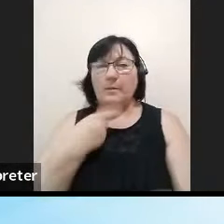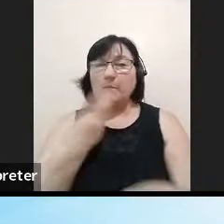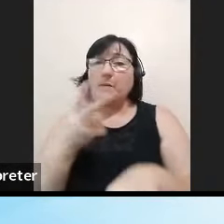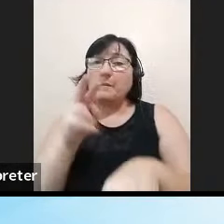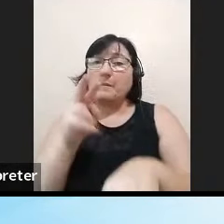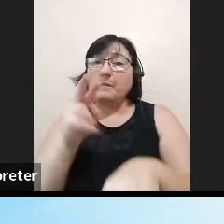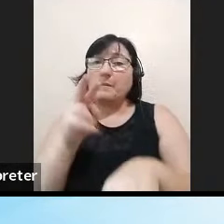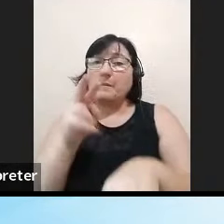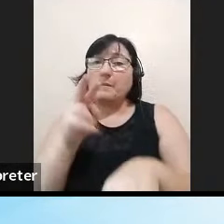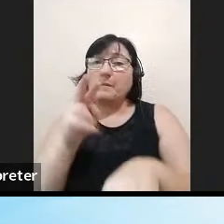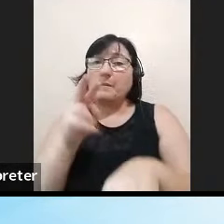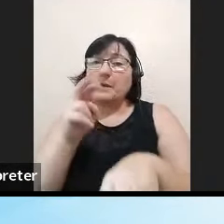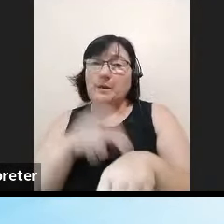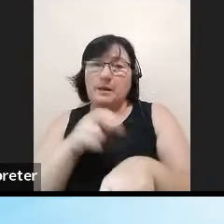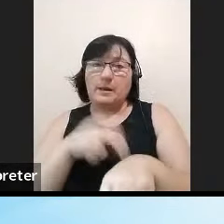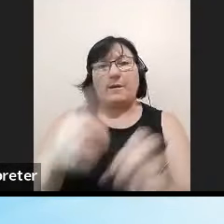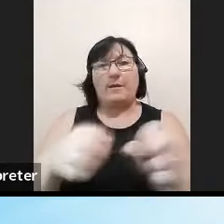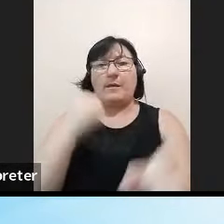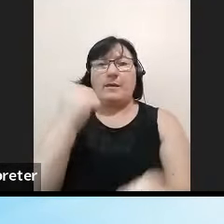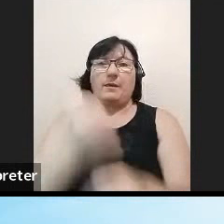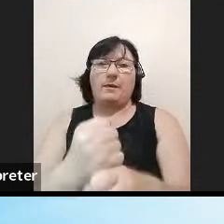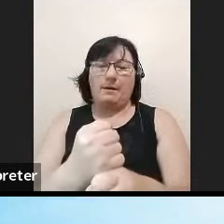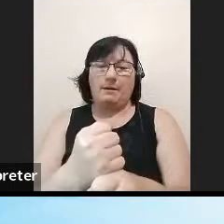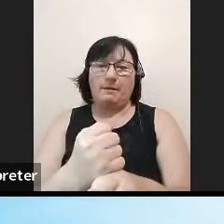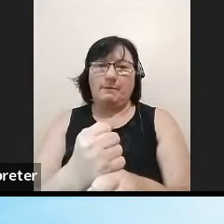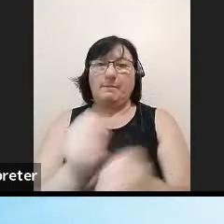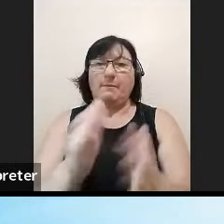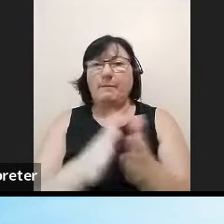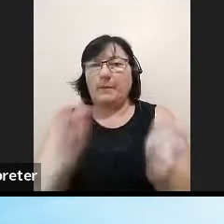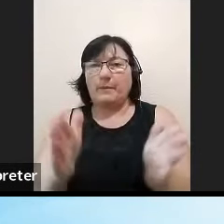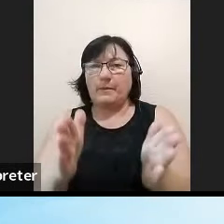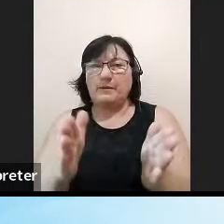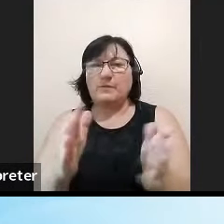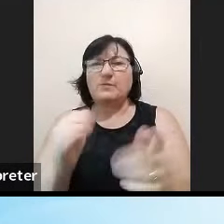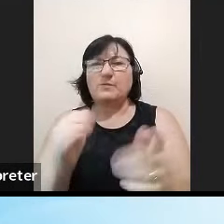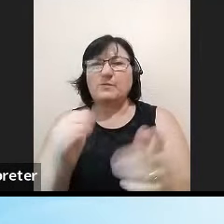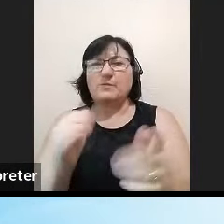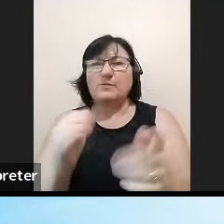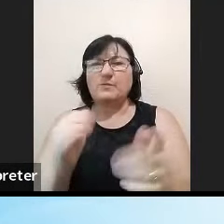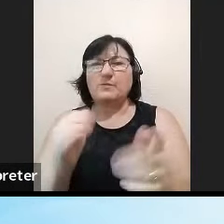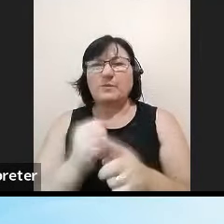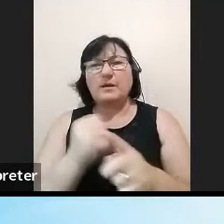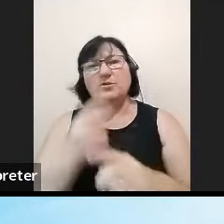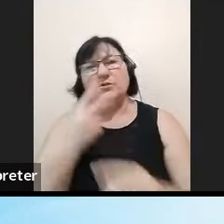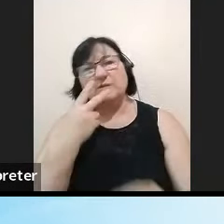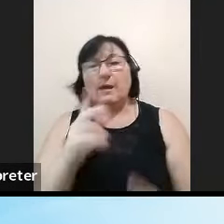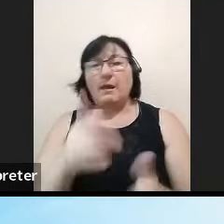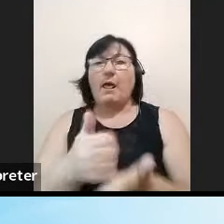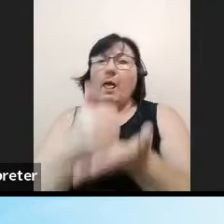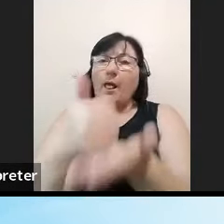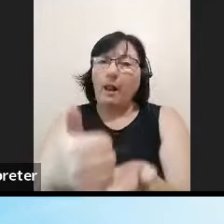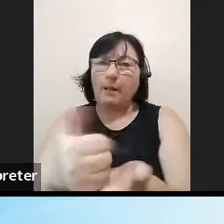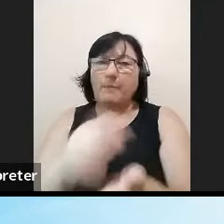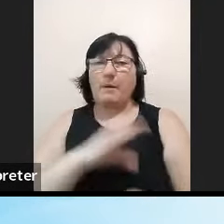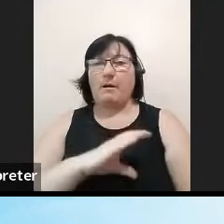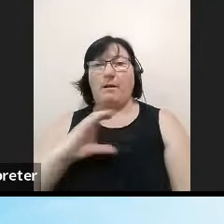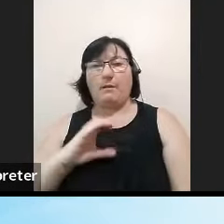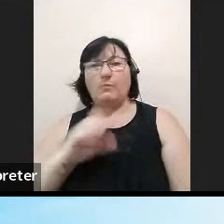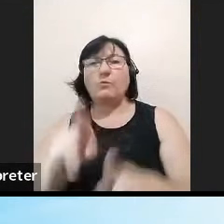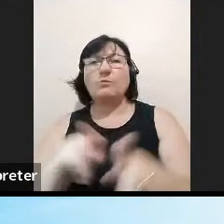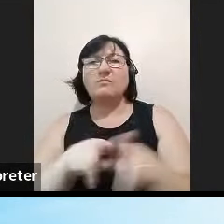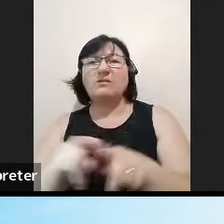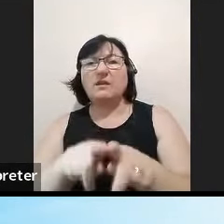that we can sort of validate and assist the client to just test their risk management capabilities, so